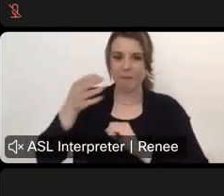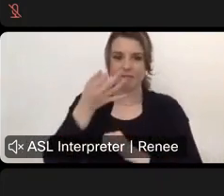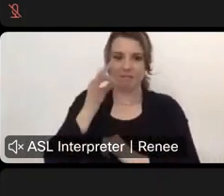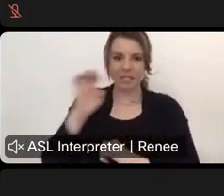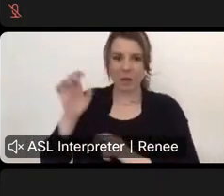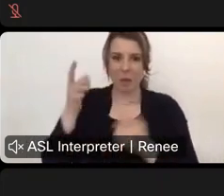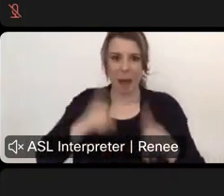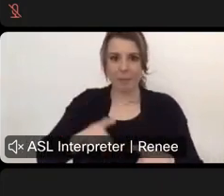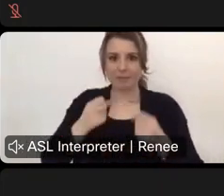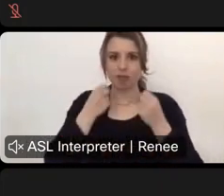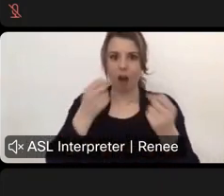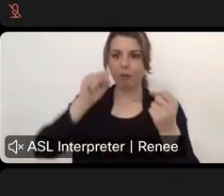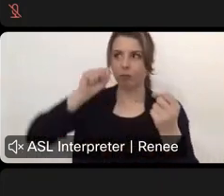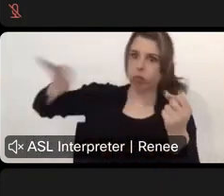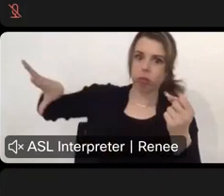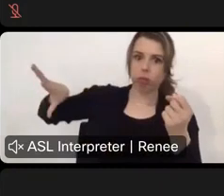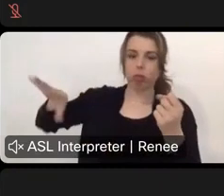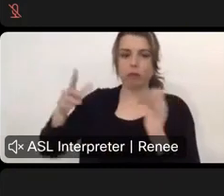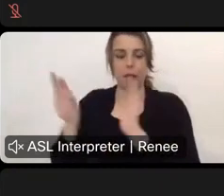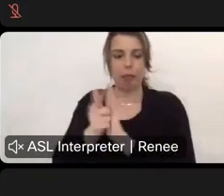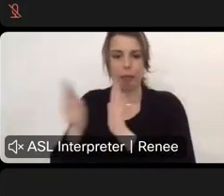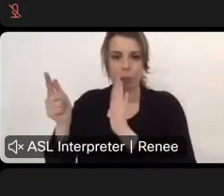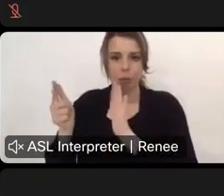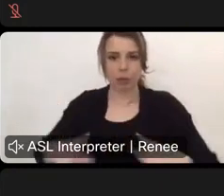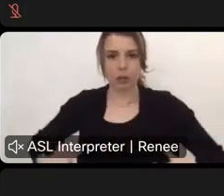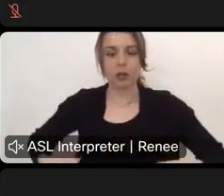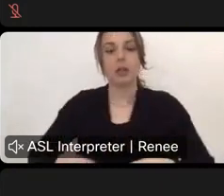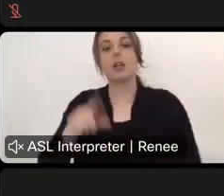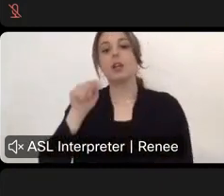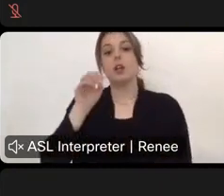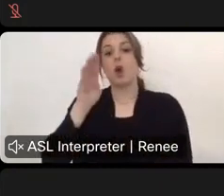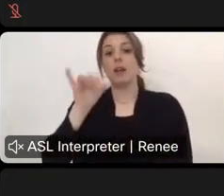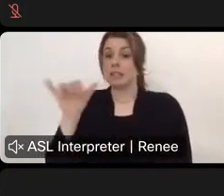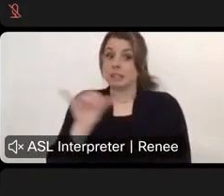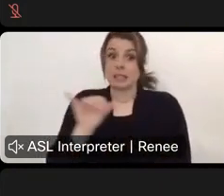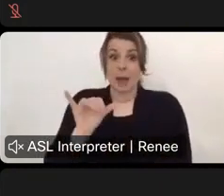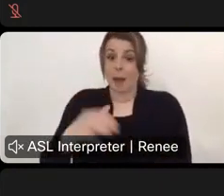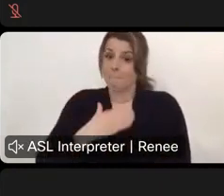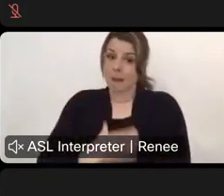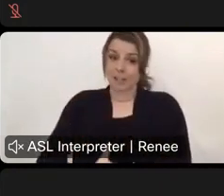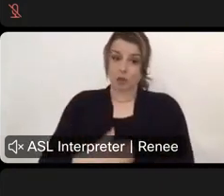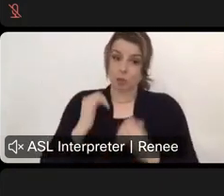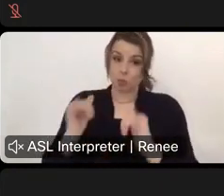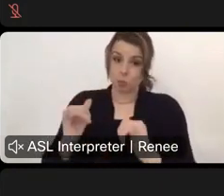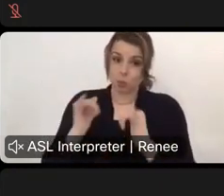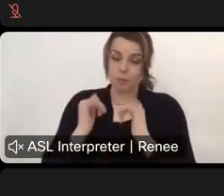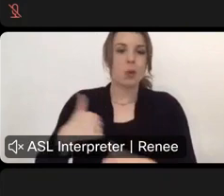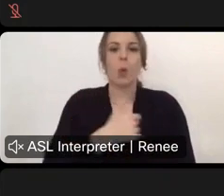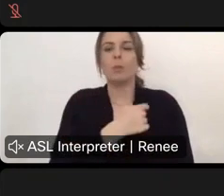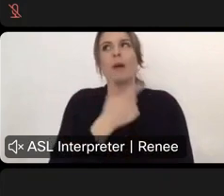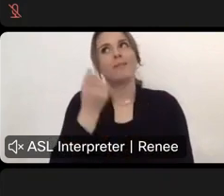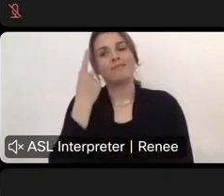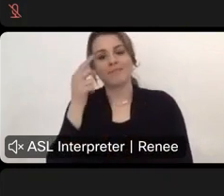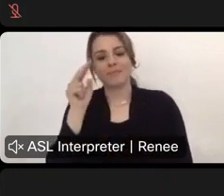Yeah, thank you. That's a great comment. It's something that I'm very passionate about as well, Paige. Unfortunately, in our state, we don't have enough dump stations spread